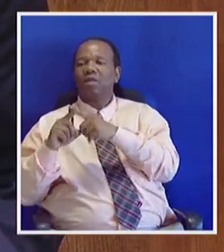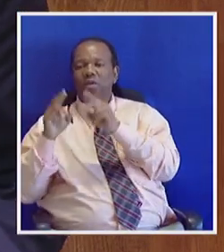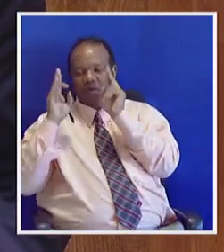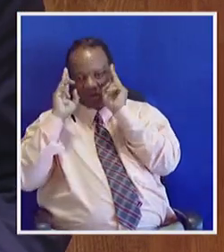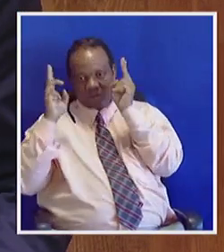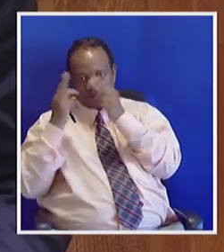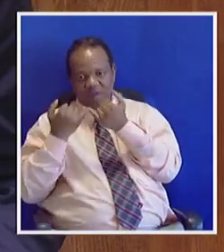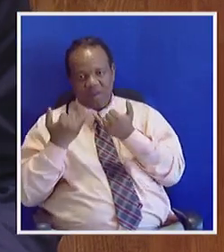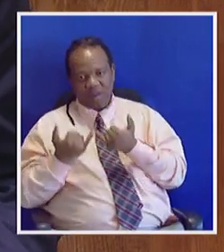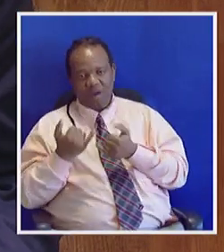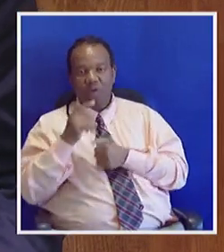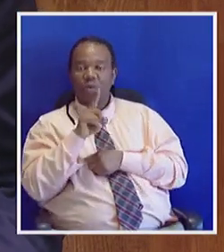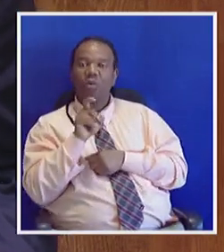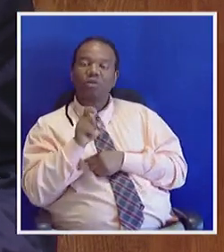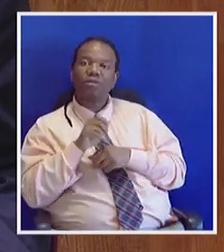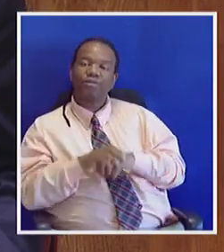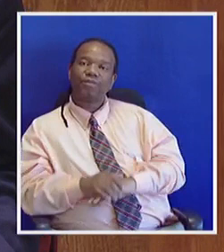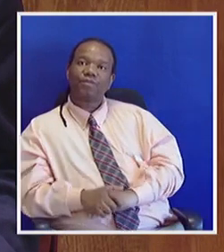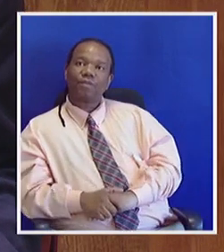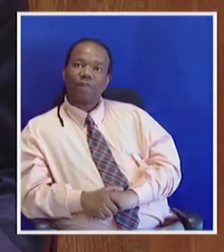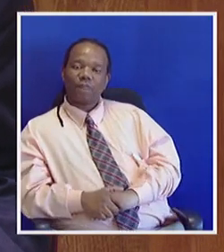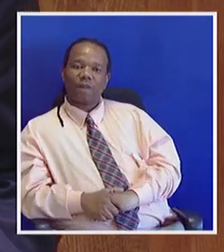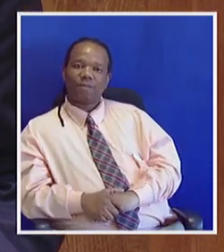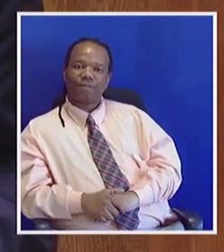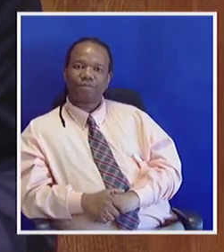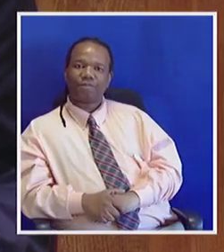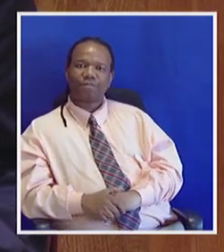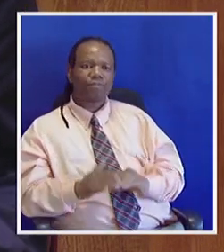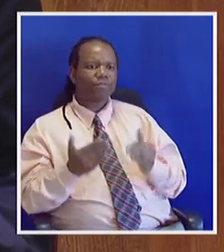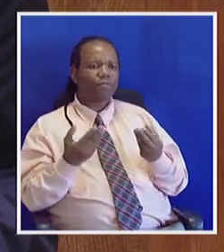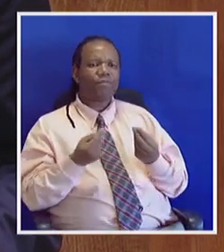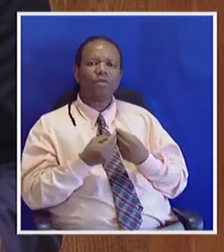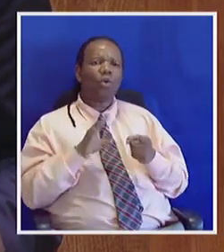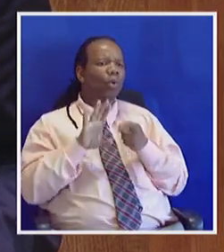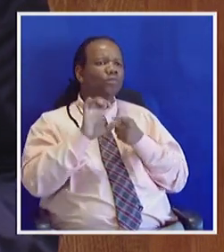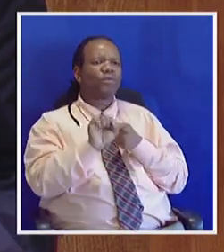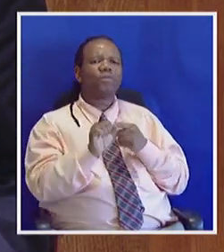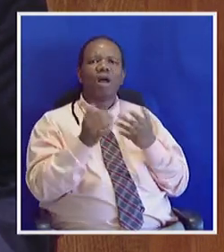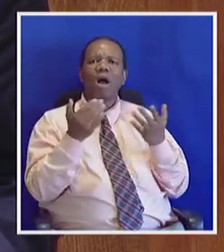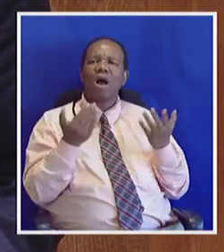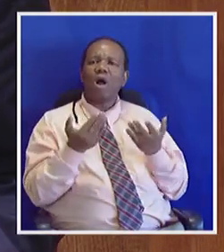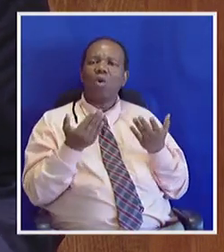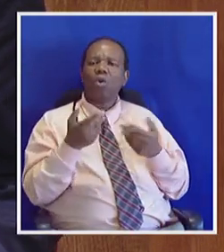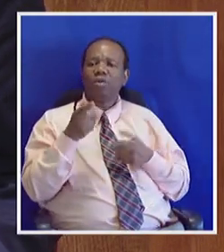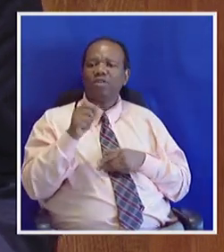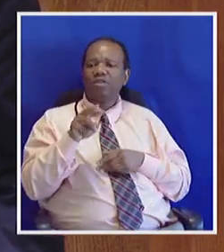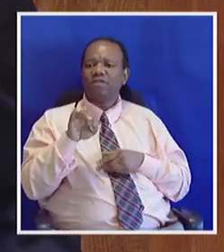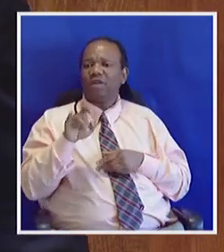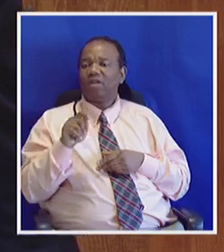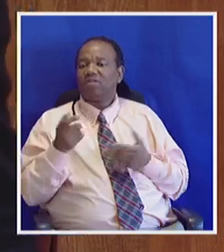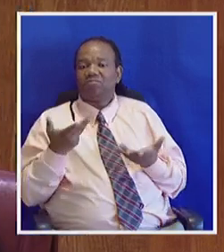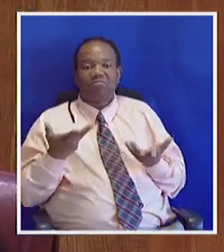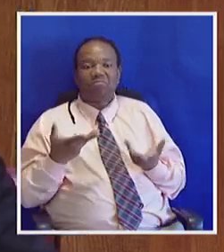question, Honorable Deputy President, how do we hope to achieve these objectives? when TVET colleges are in this state of